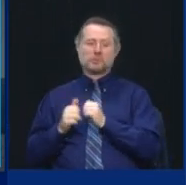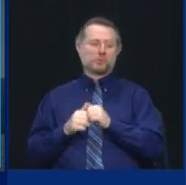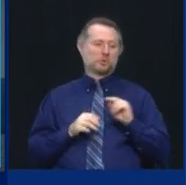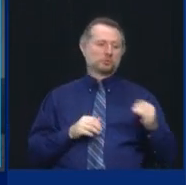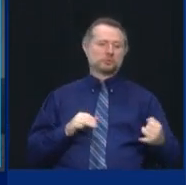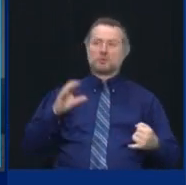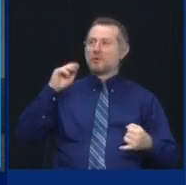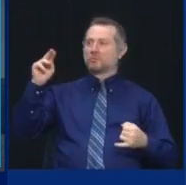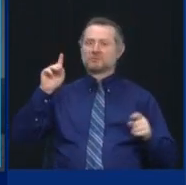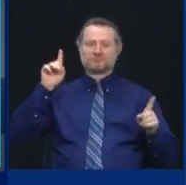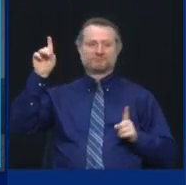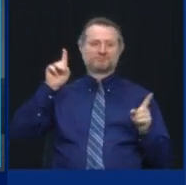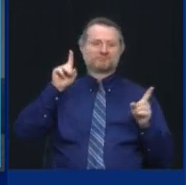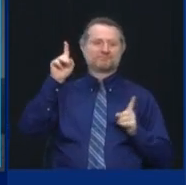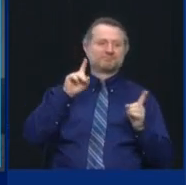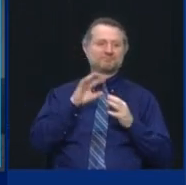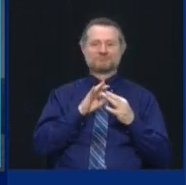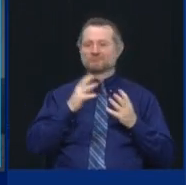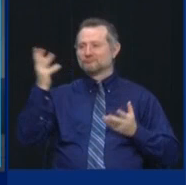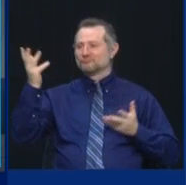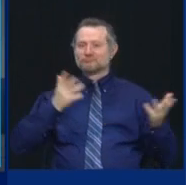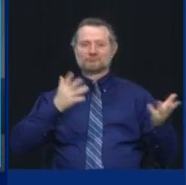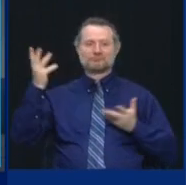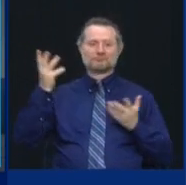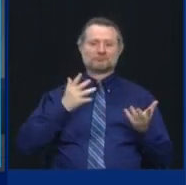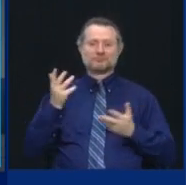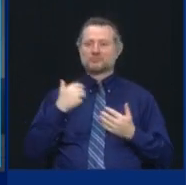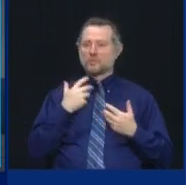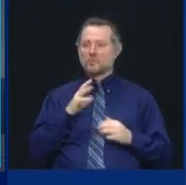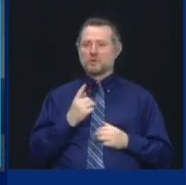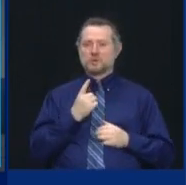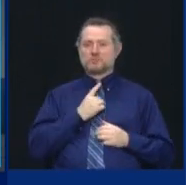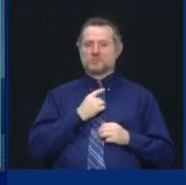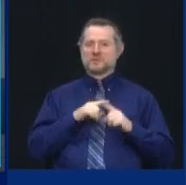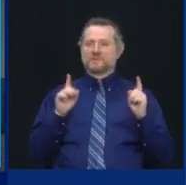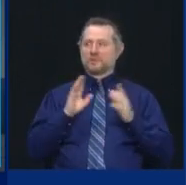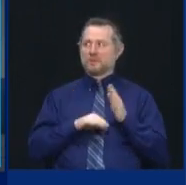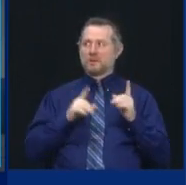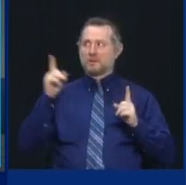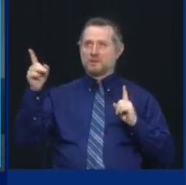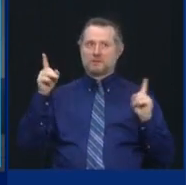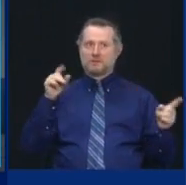the same thing. We don't want people going from New York to New Jersey, New Jersey to New York.